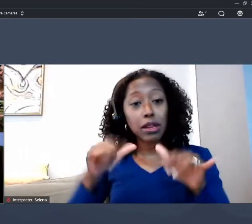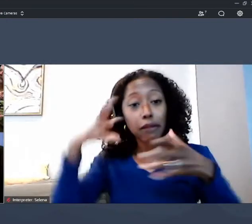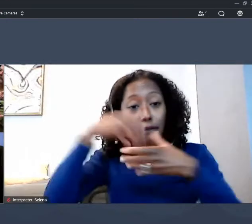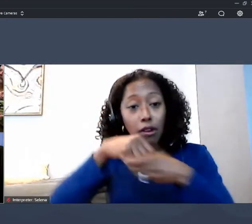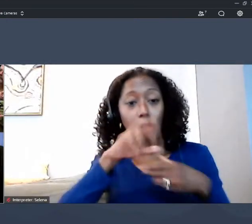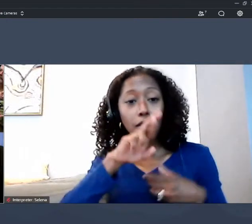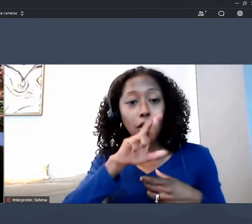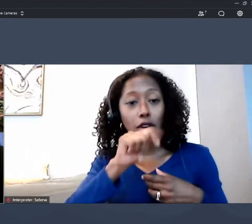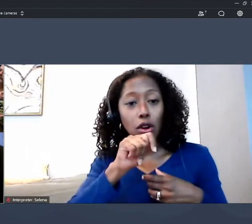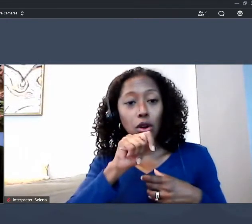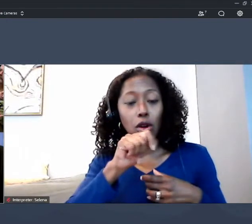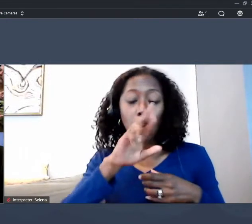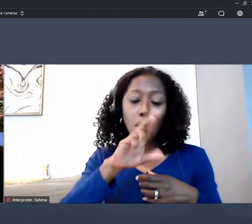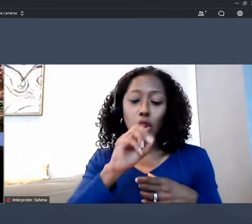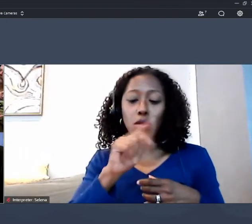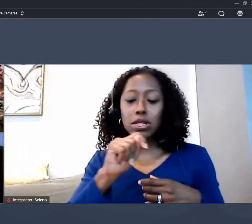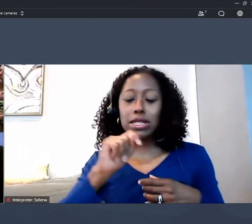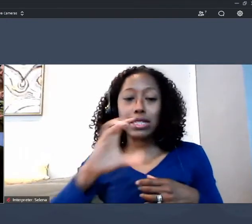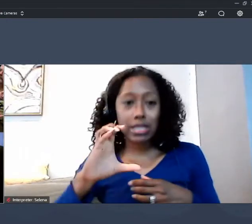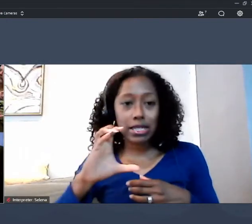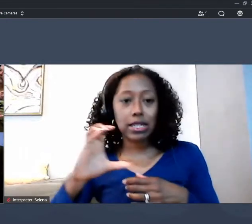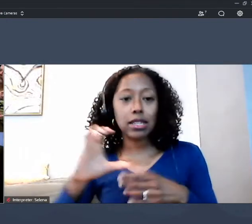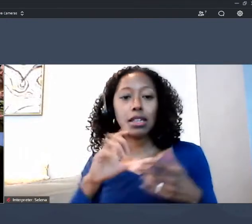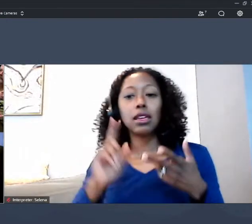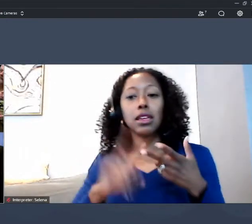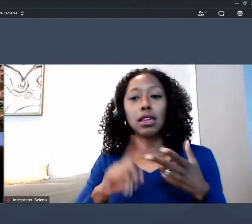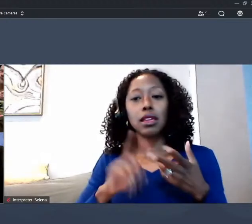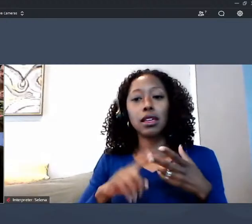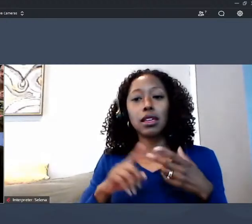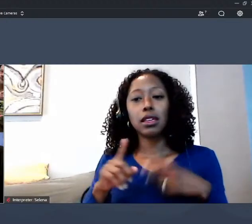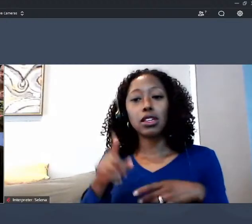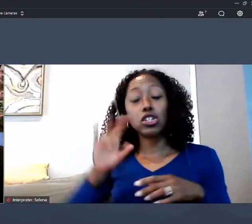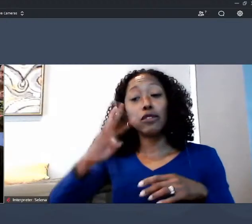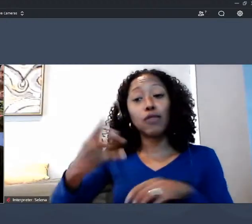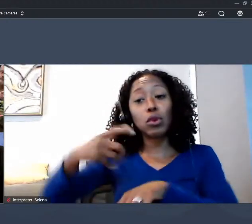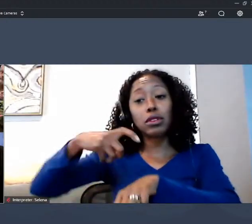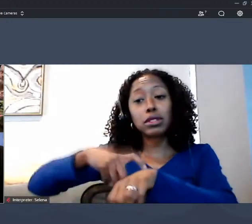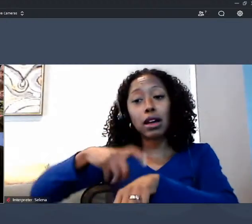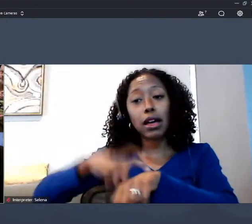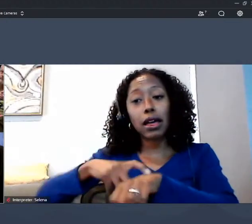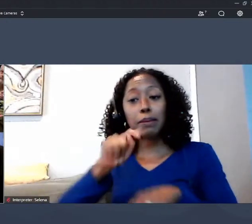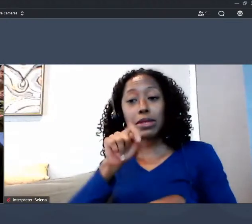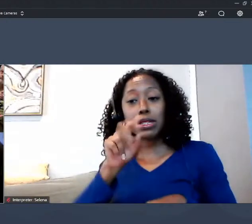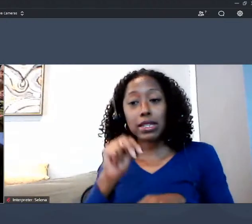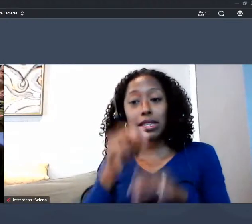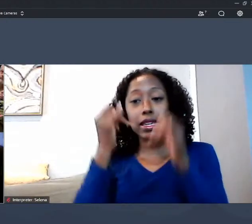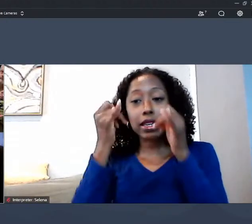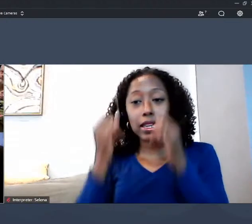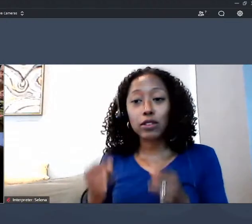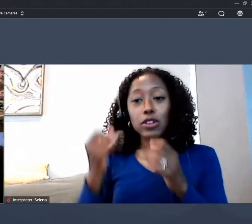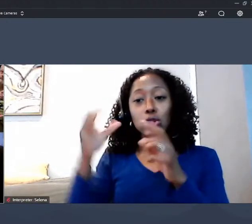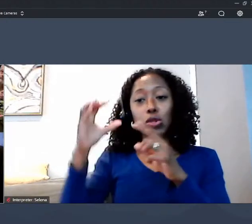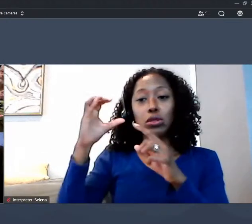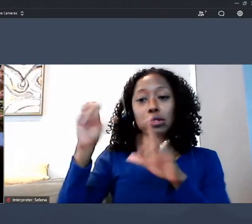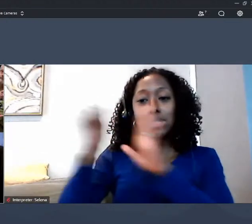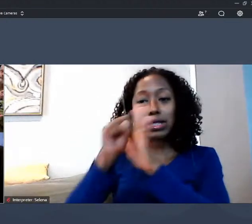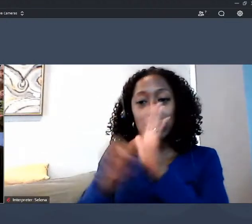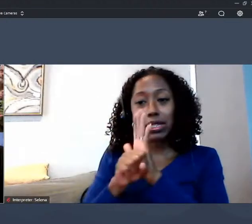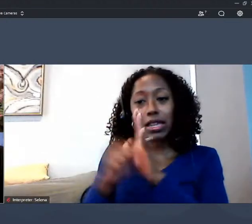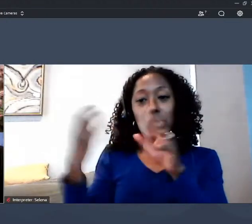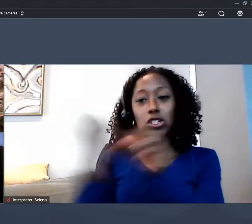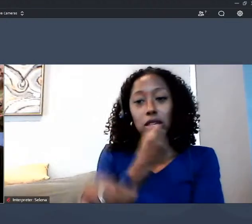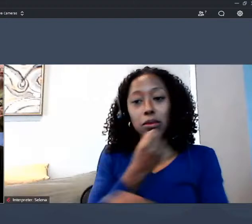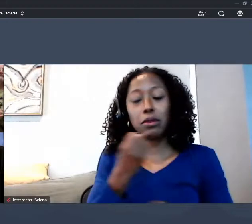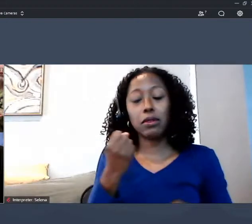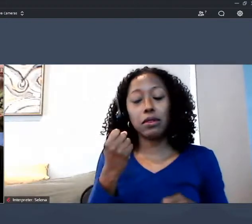cadet. And whereas while attending high school, Rachel Heck was titled the 4th-time Tennessee Individual State Champion, 4-time Commercial Appeals